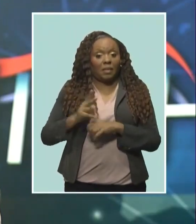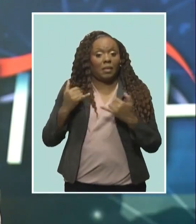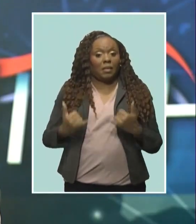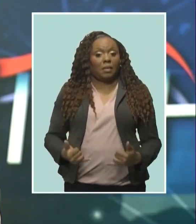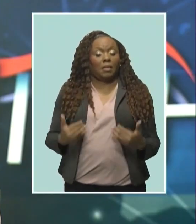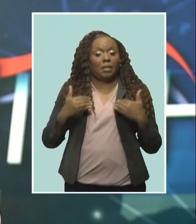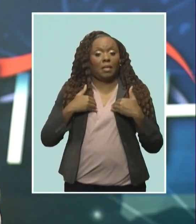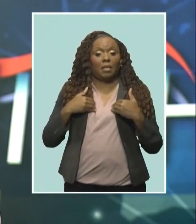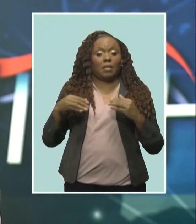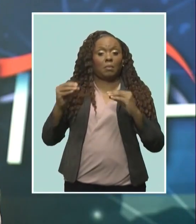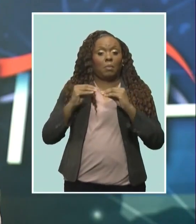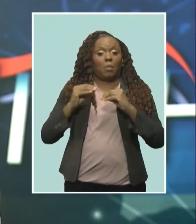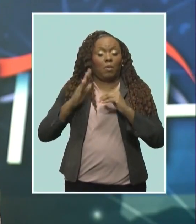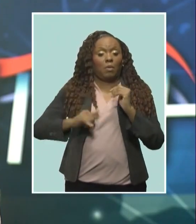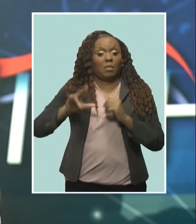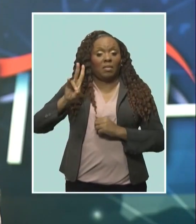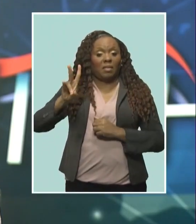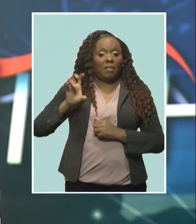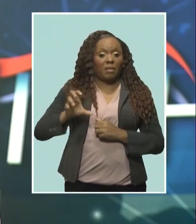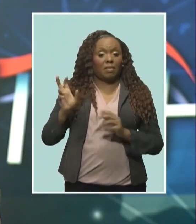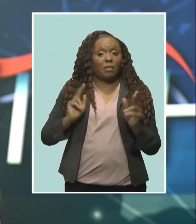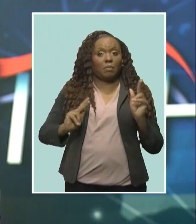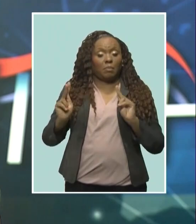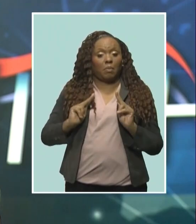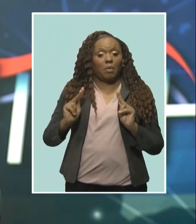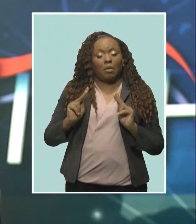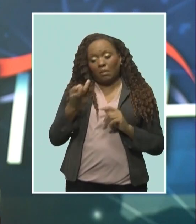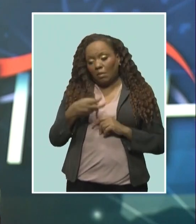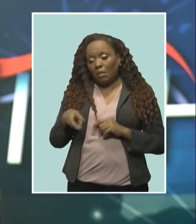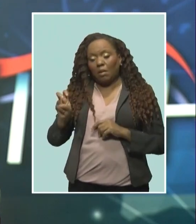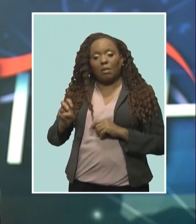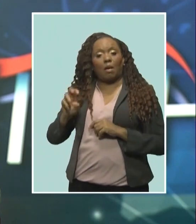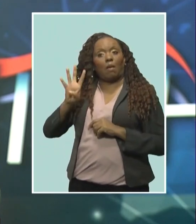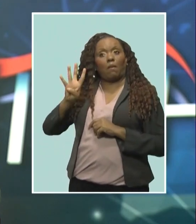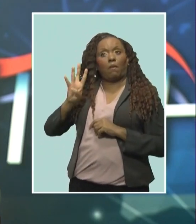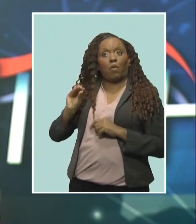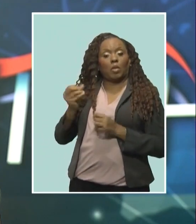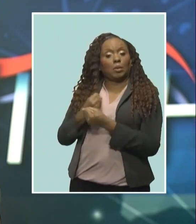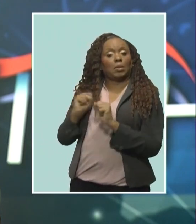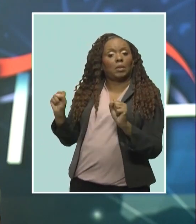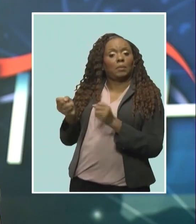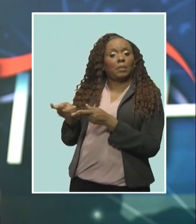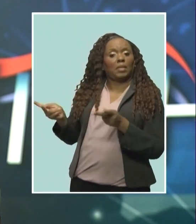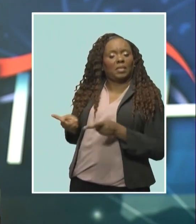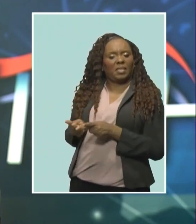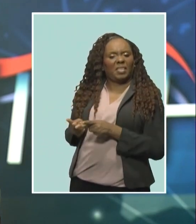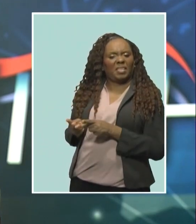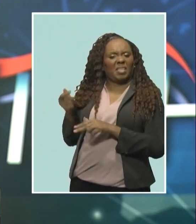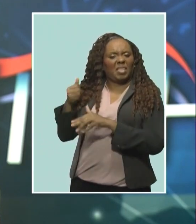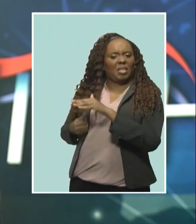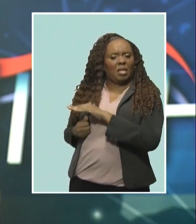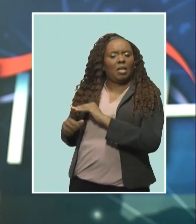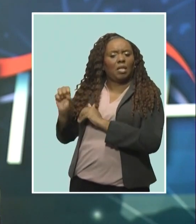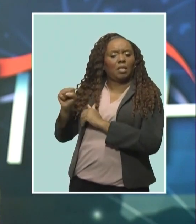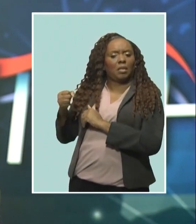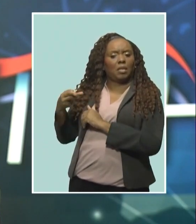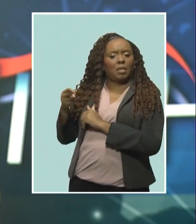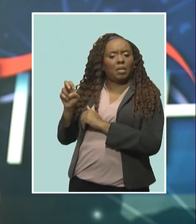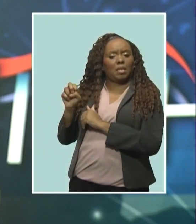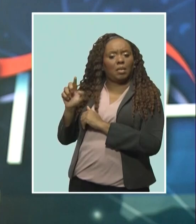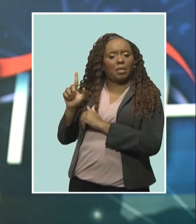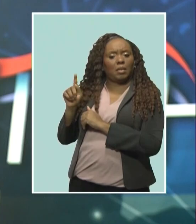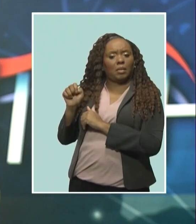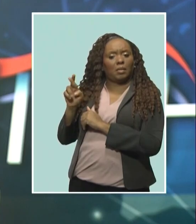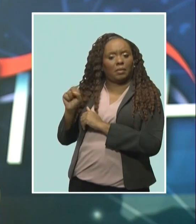St. Vincent and the Grenadines now has more than 700 people in 40 shelters. Executive Director of the Caribbean Disaster